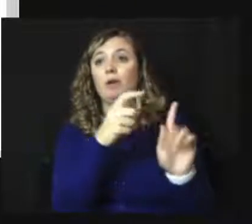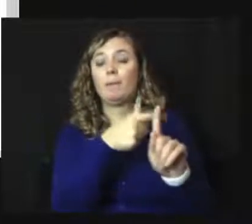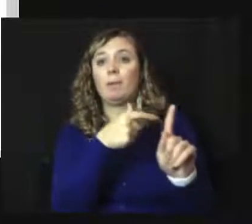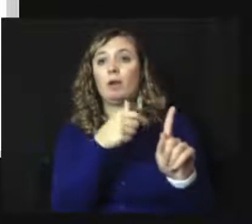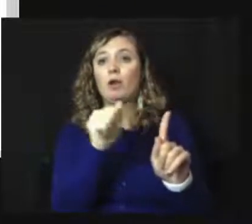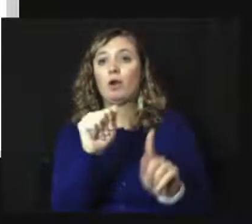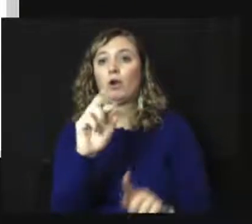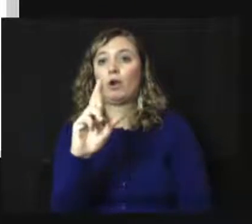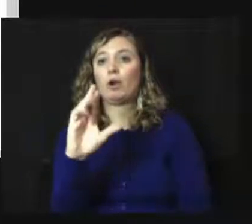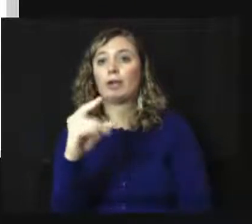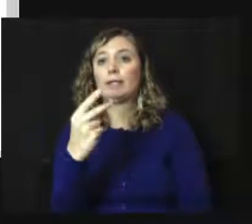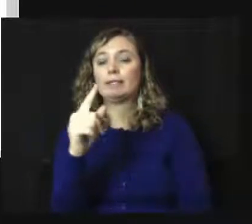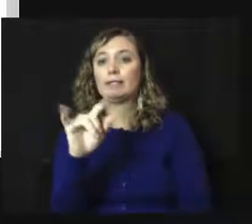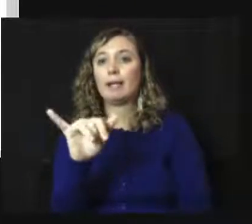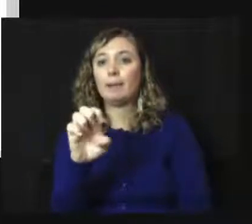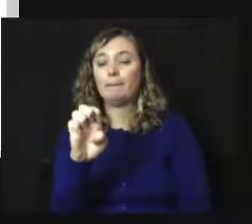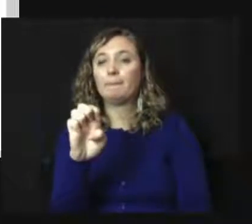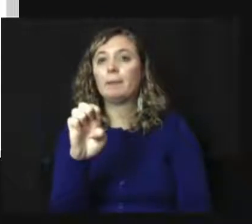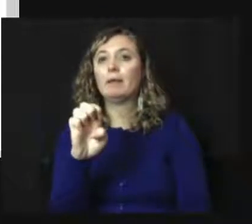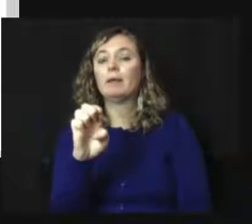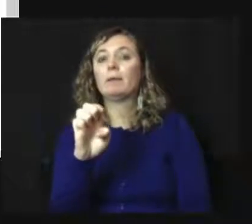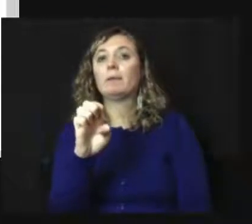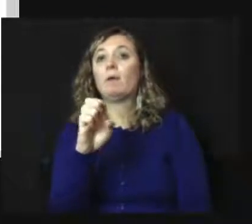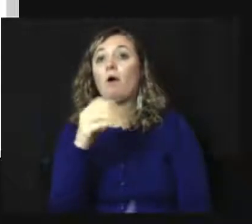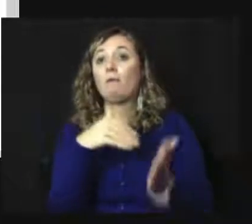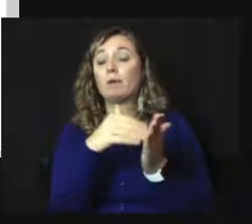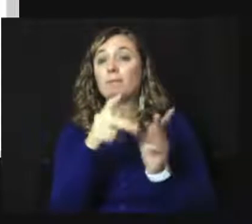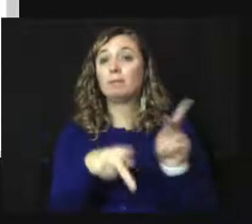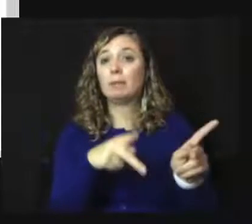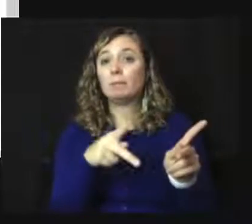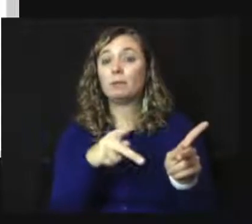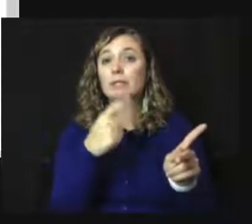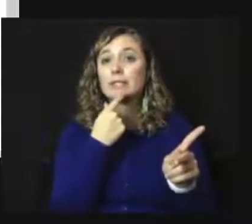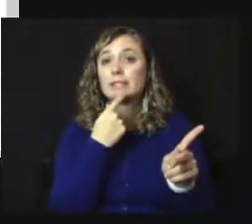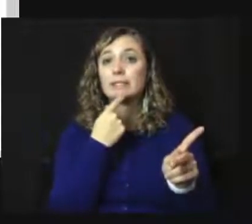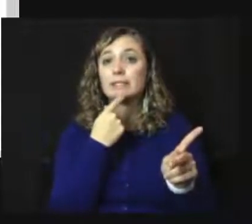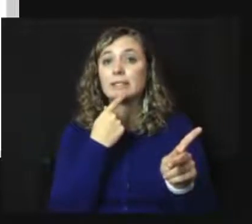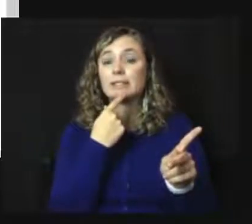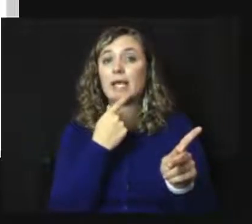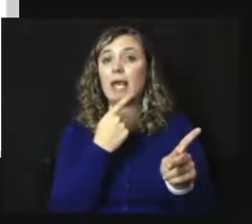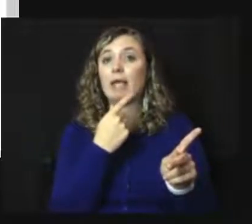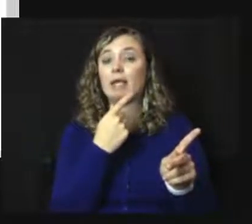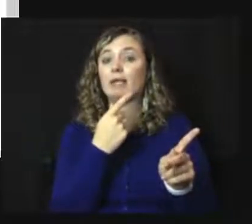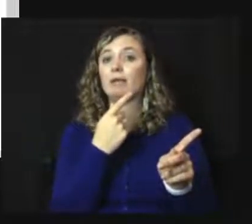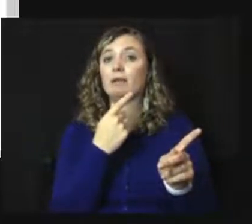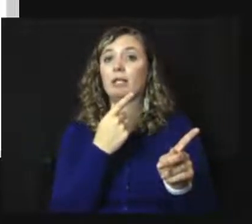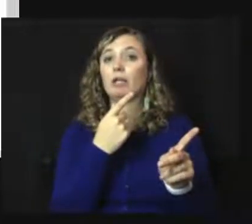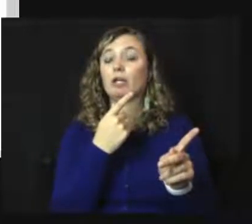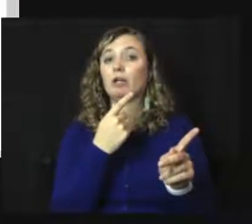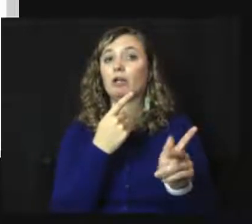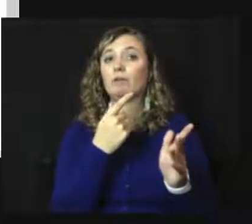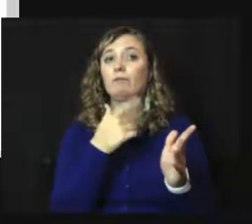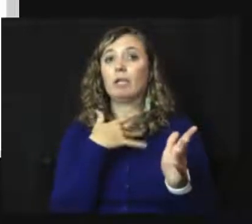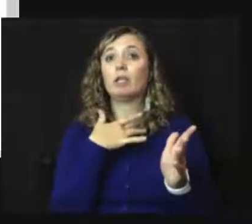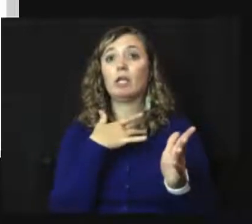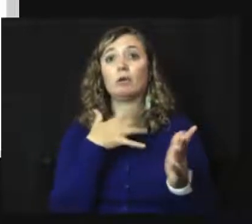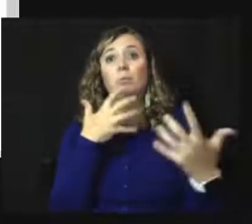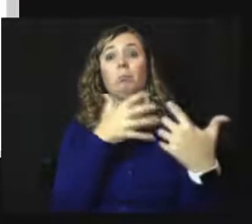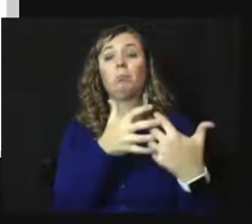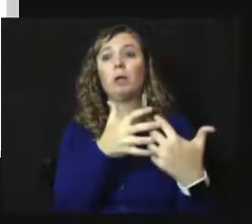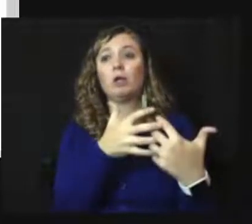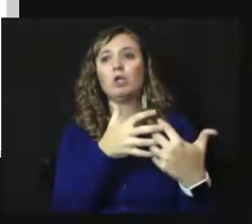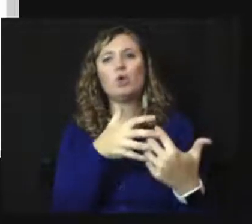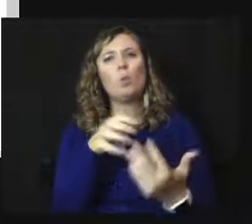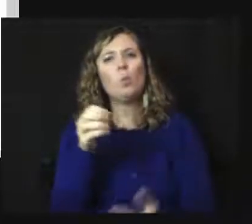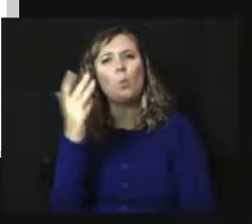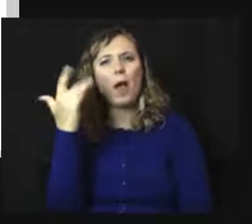people often feel seen by, then why am I saying we need different or more representation? Like, what is